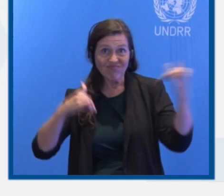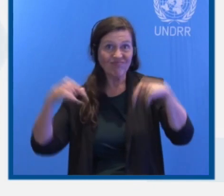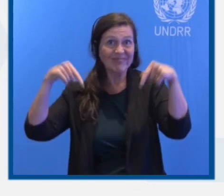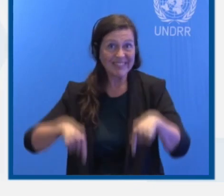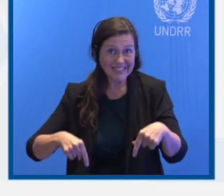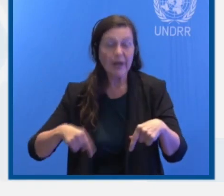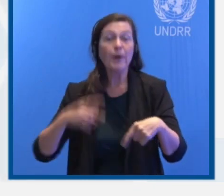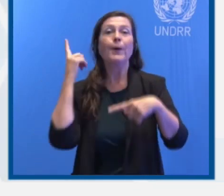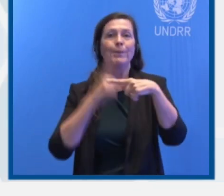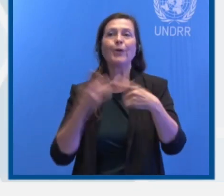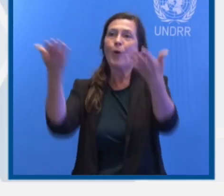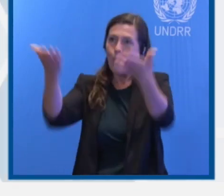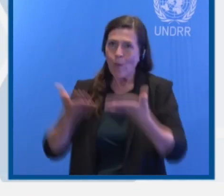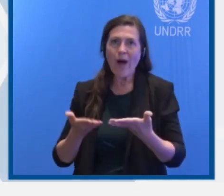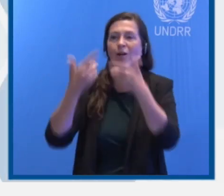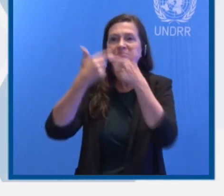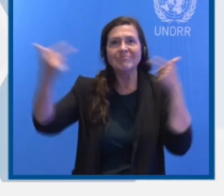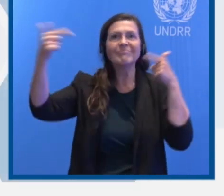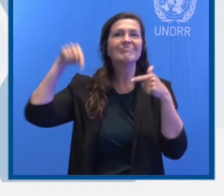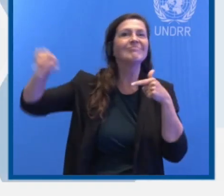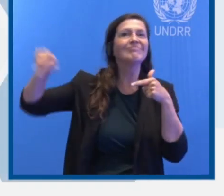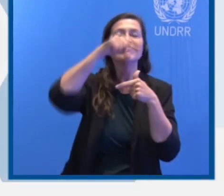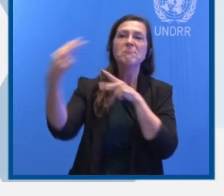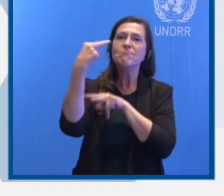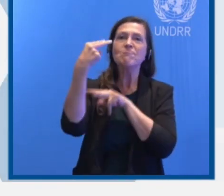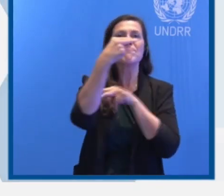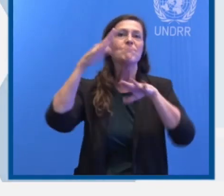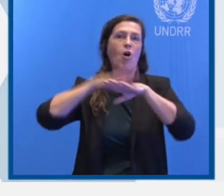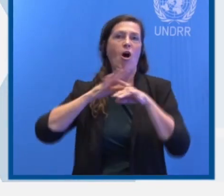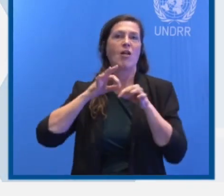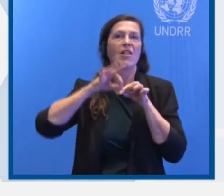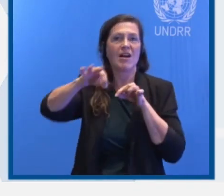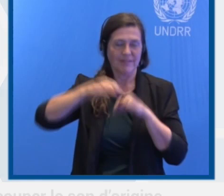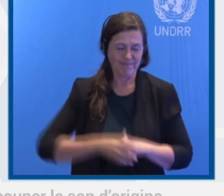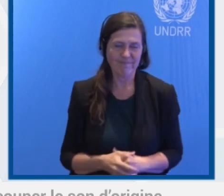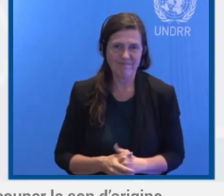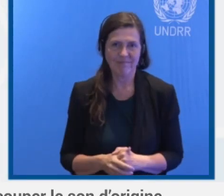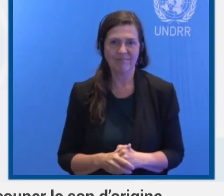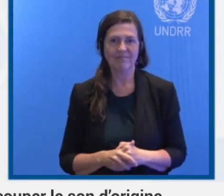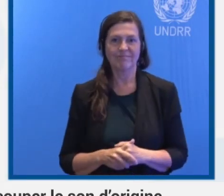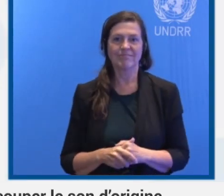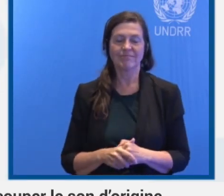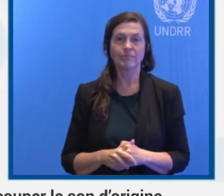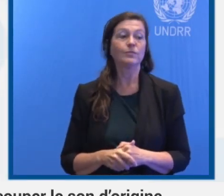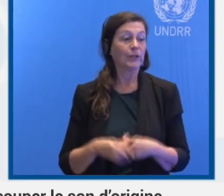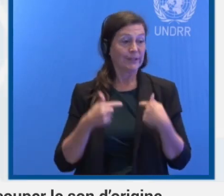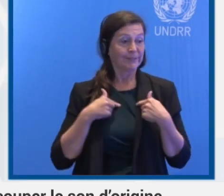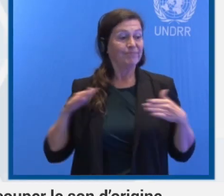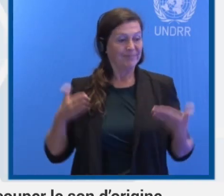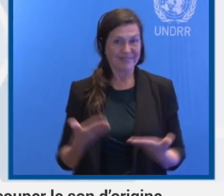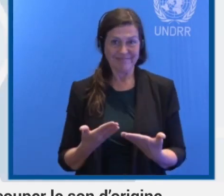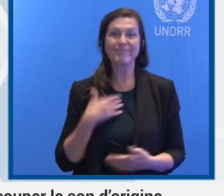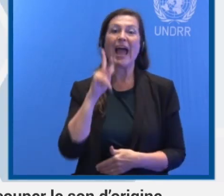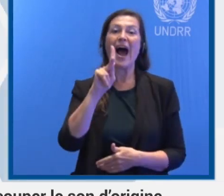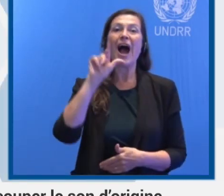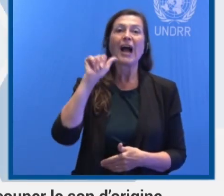us virtually. In the last 10 years or so, before that, let me introduce myself. I am Kamal